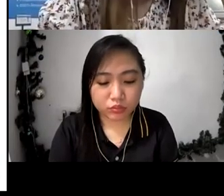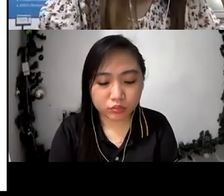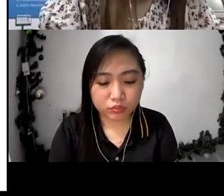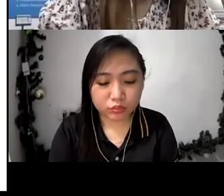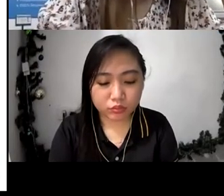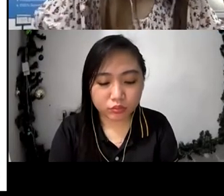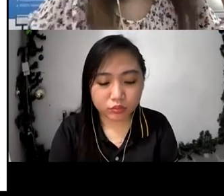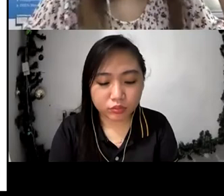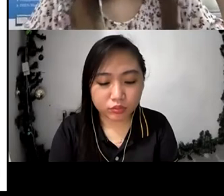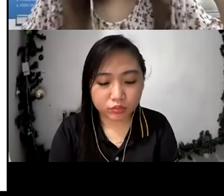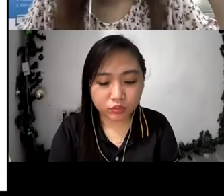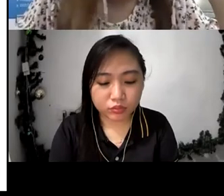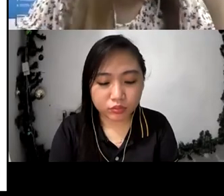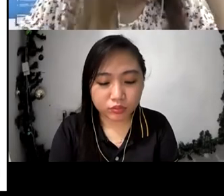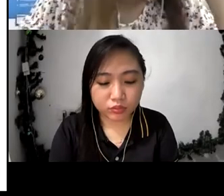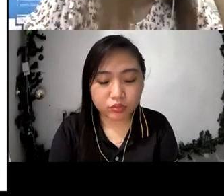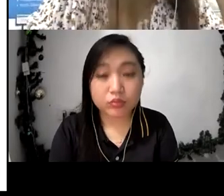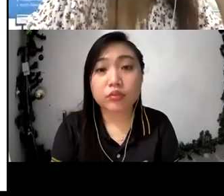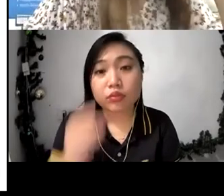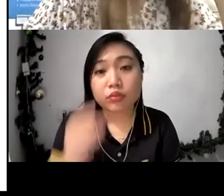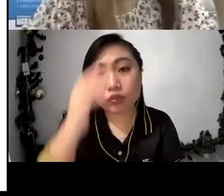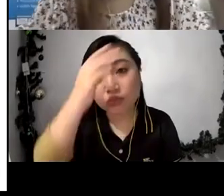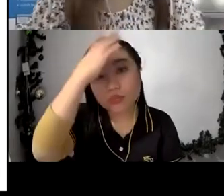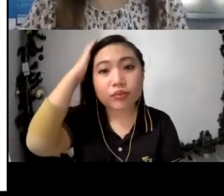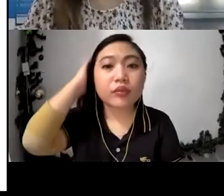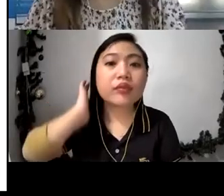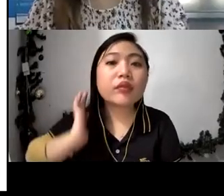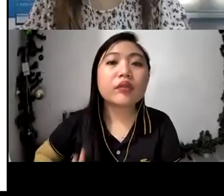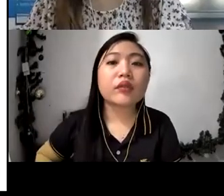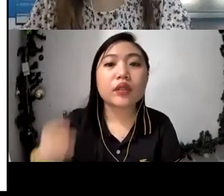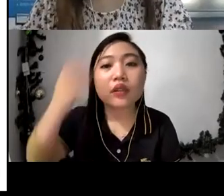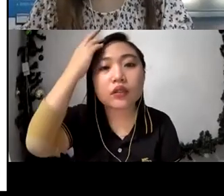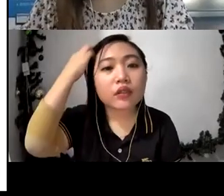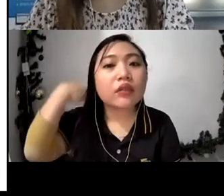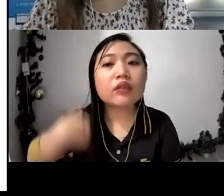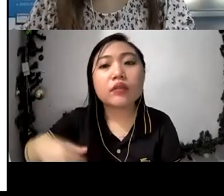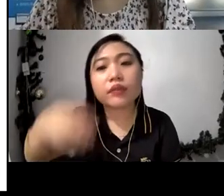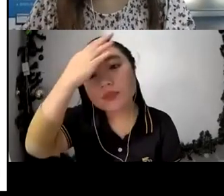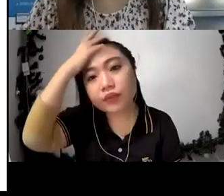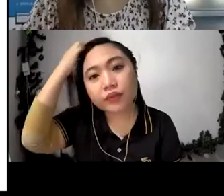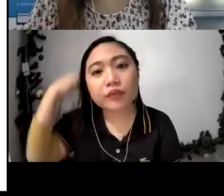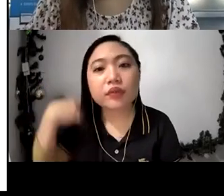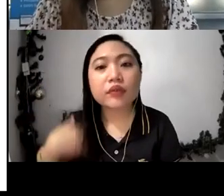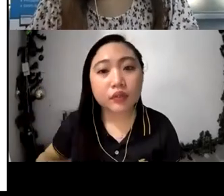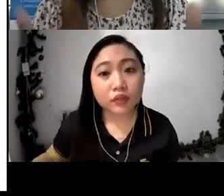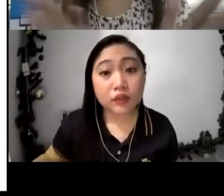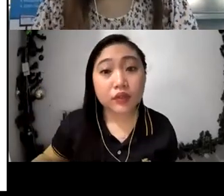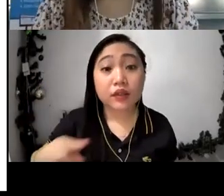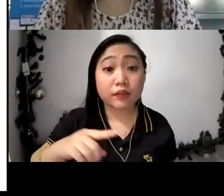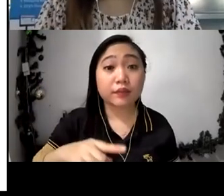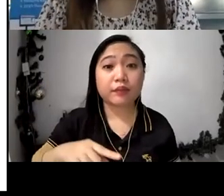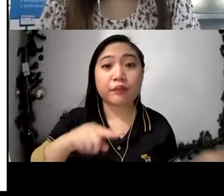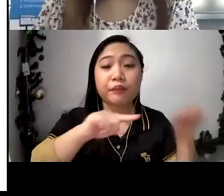Facebook people. I think they're ready. So, okay. Let's start. Yet. Kailangan po dito